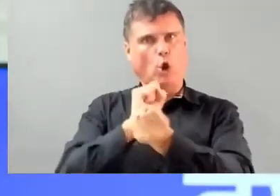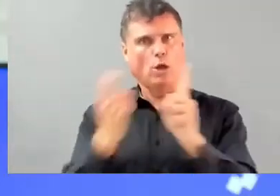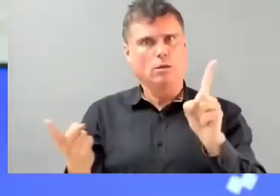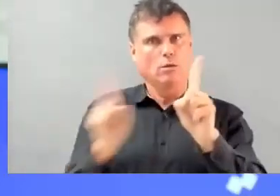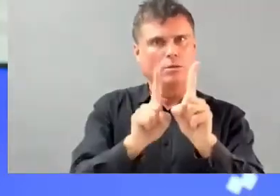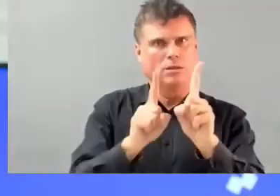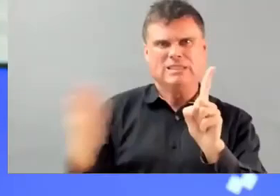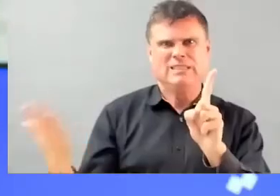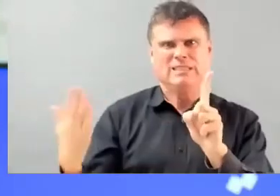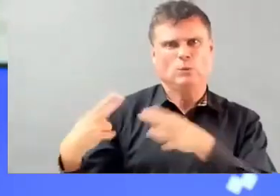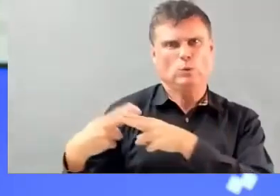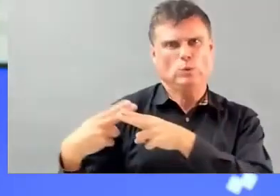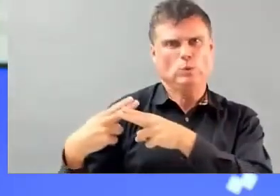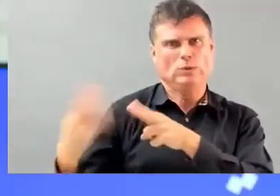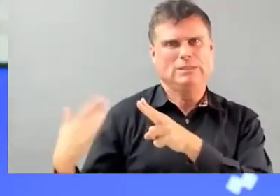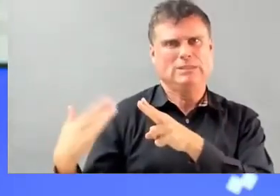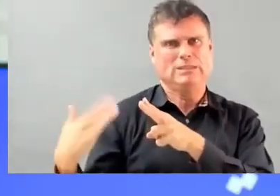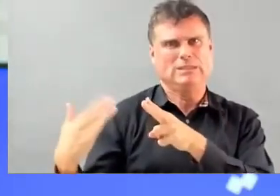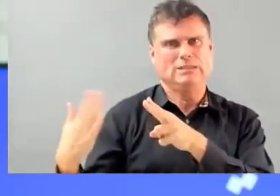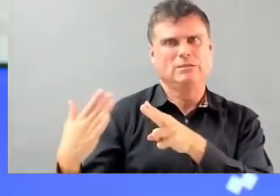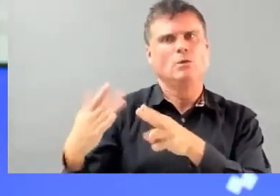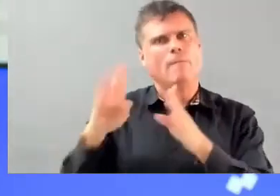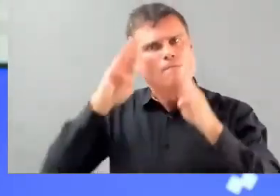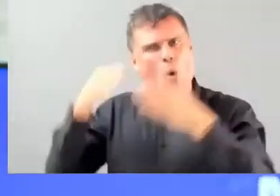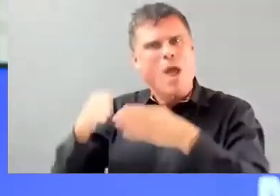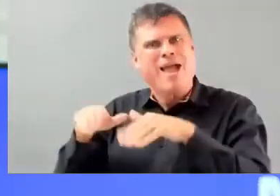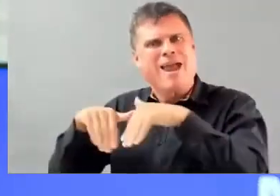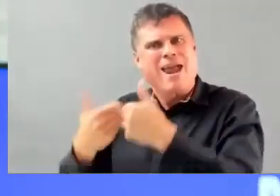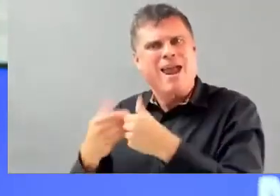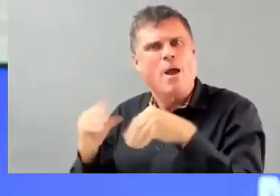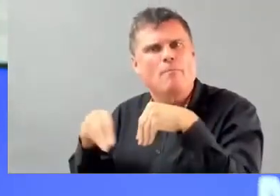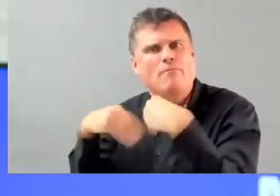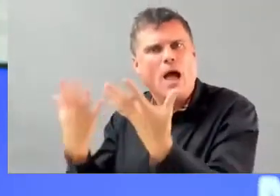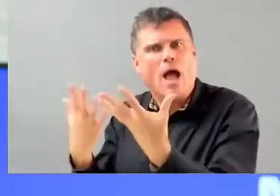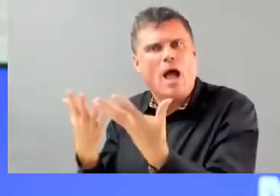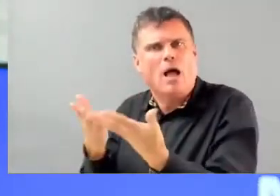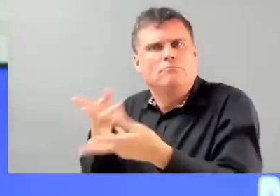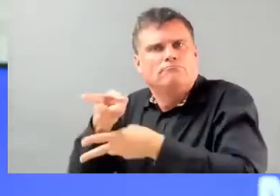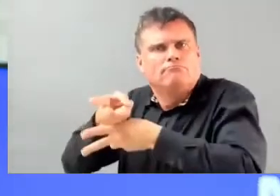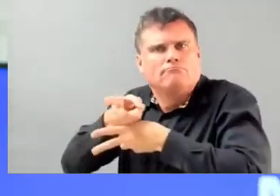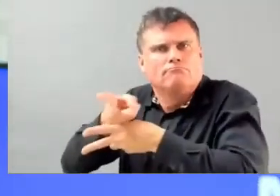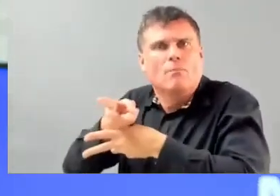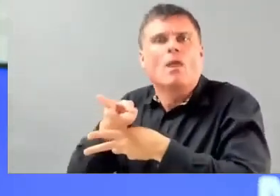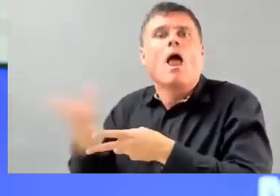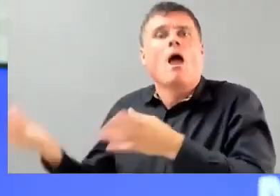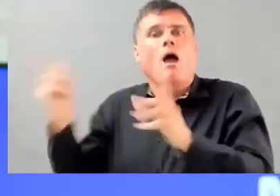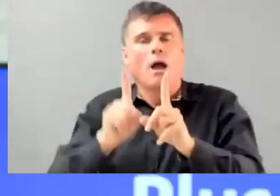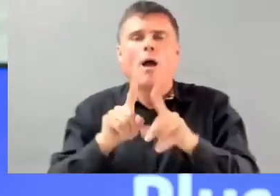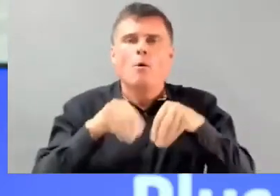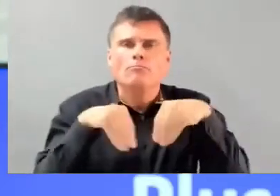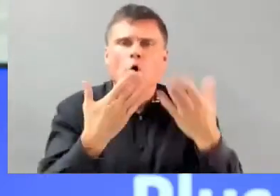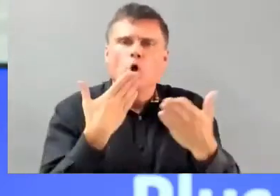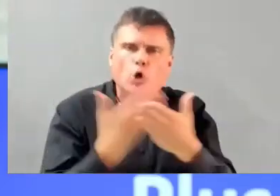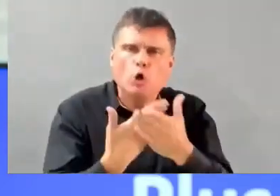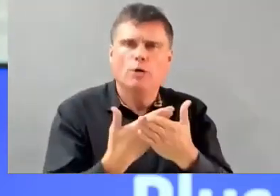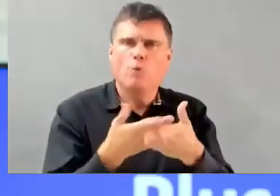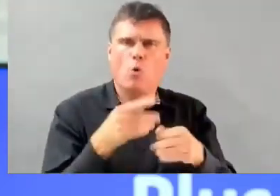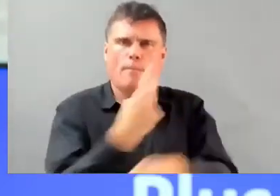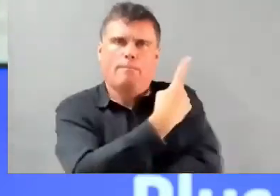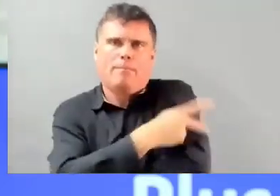focusing on making sure they're delivering care for British Columbians is what underlines this announcement. And we need to continue that work as a